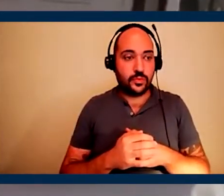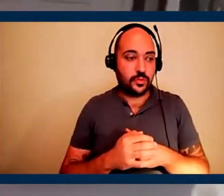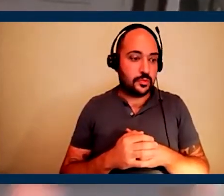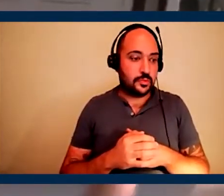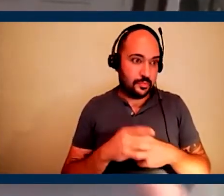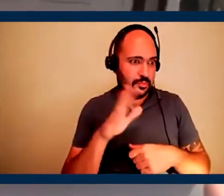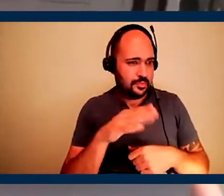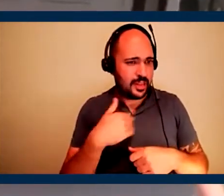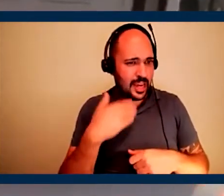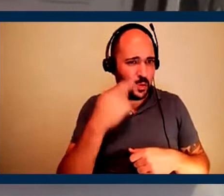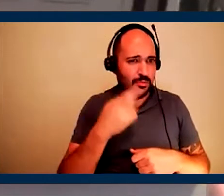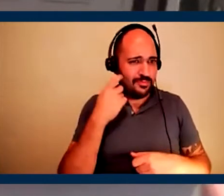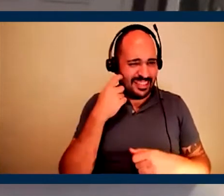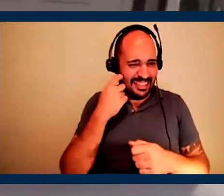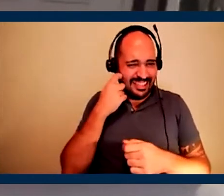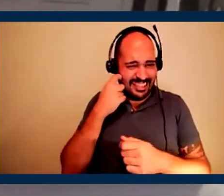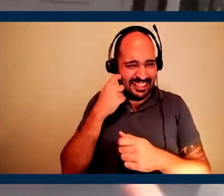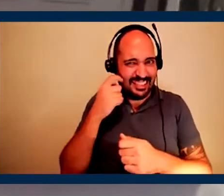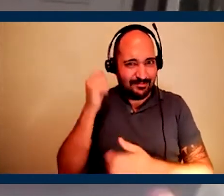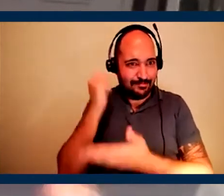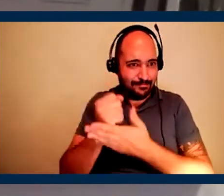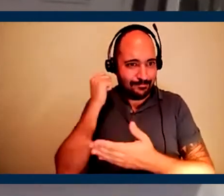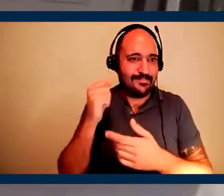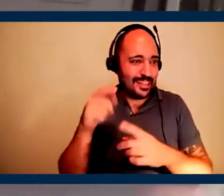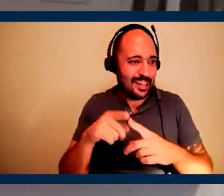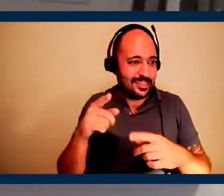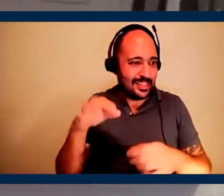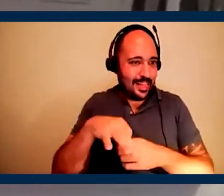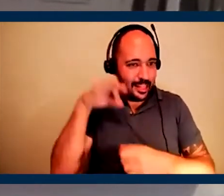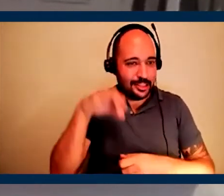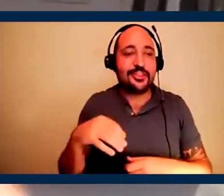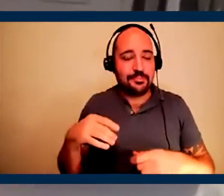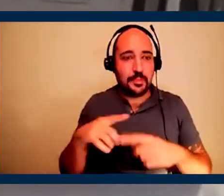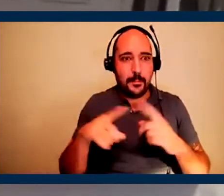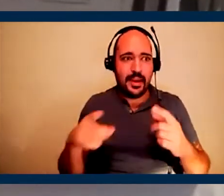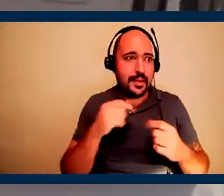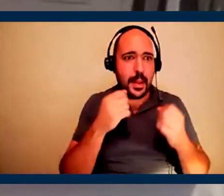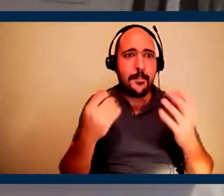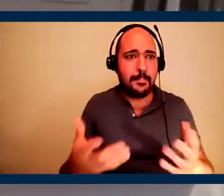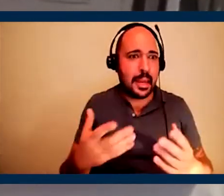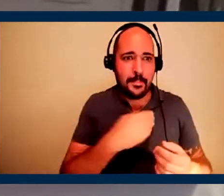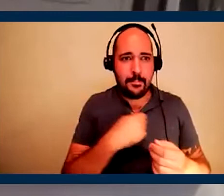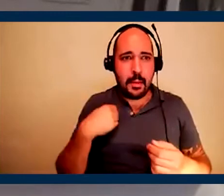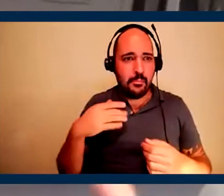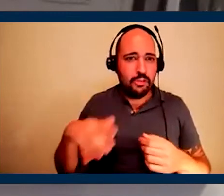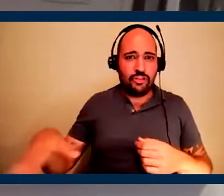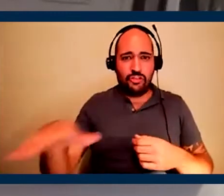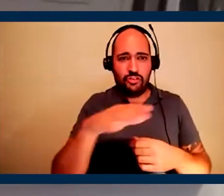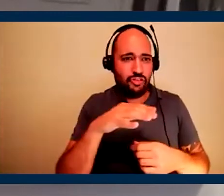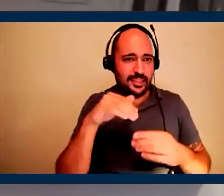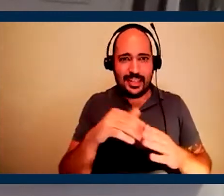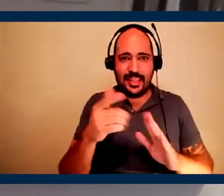recently, but not a lot of members in the legislature have a similar background. Do you